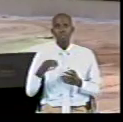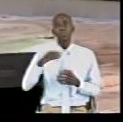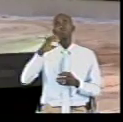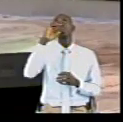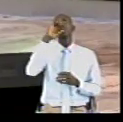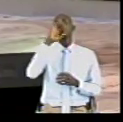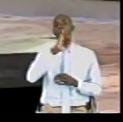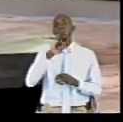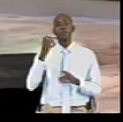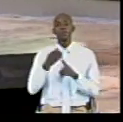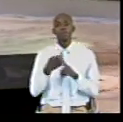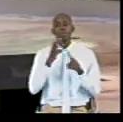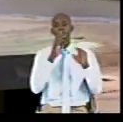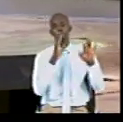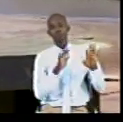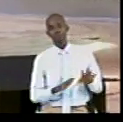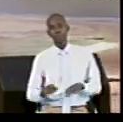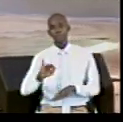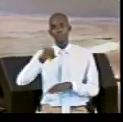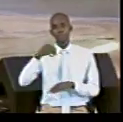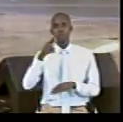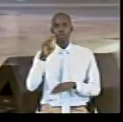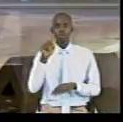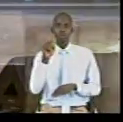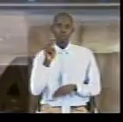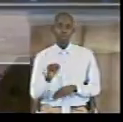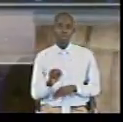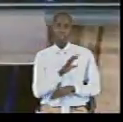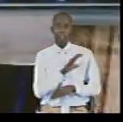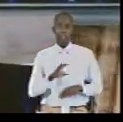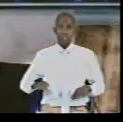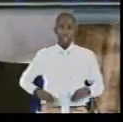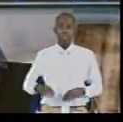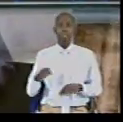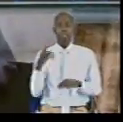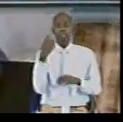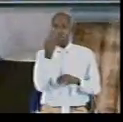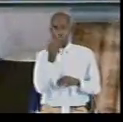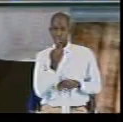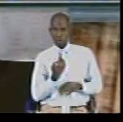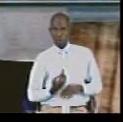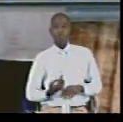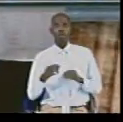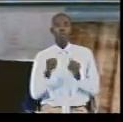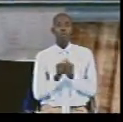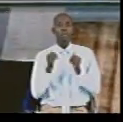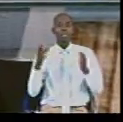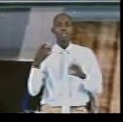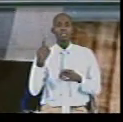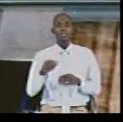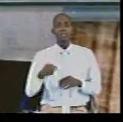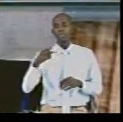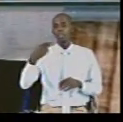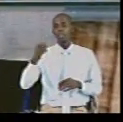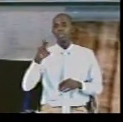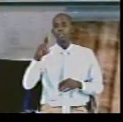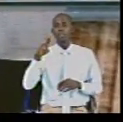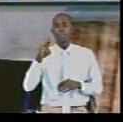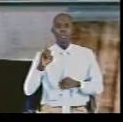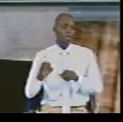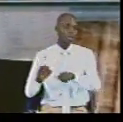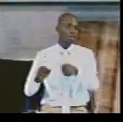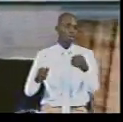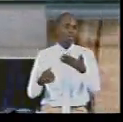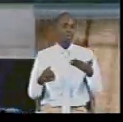Jordan, Christ the healer, Christ alone without all the herbs and everything, Christ the